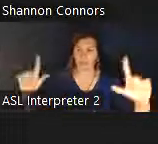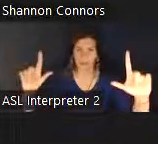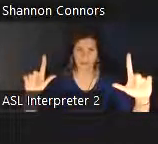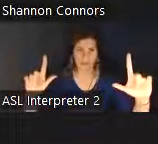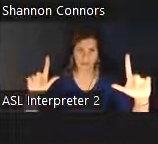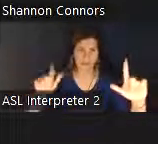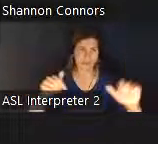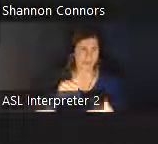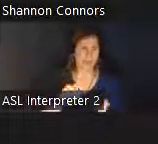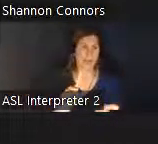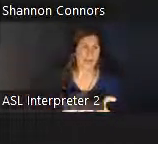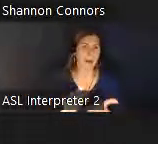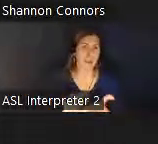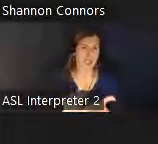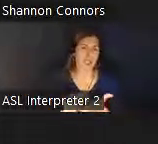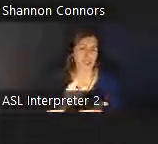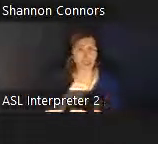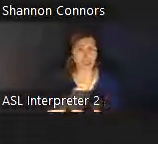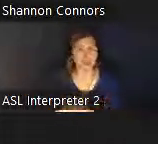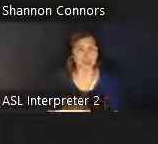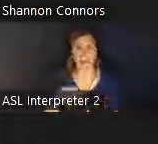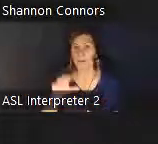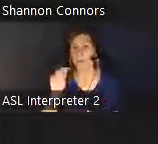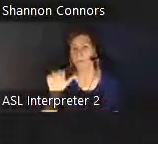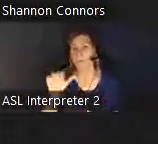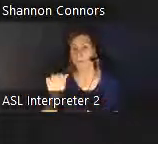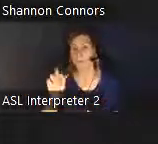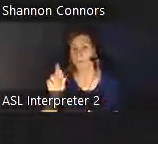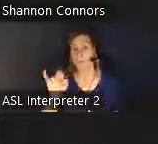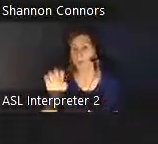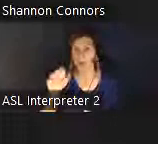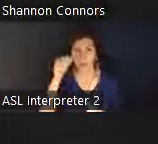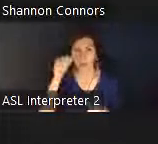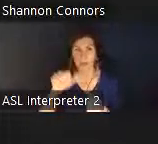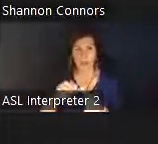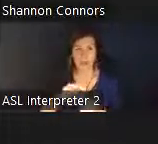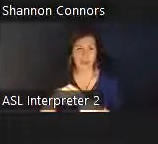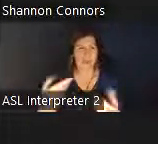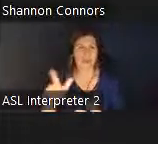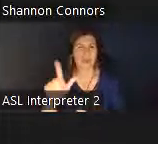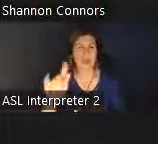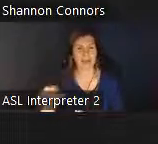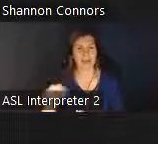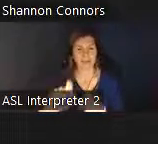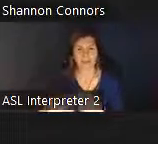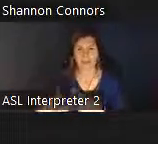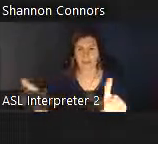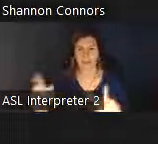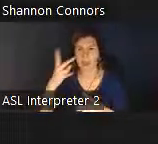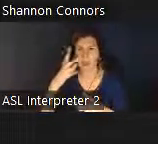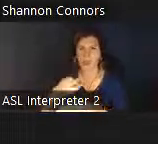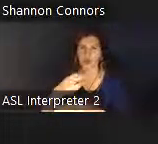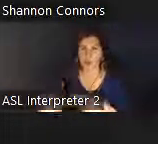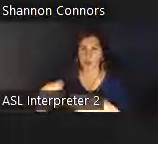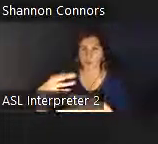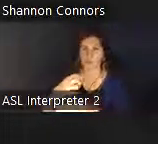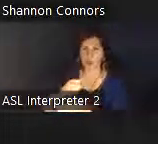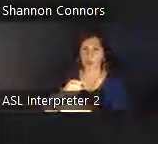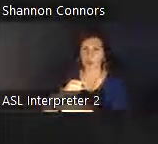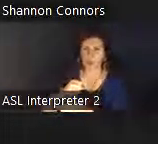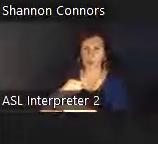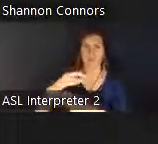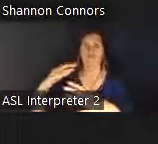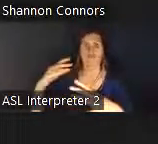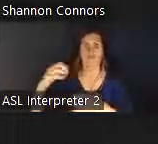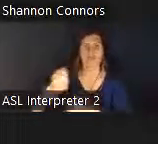Bulletin. Maria shared a link earlier where you can get a link to a short version, longer narrative